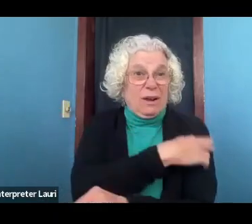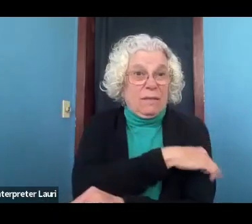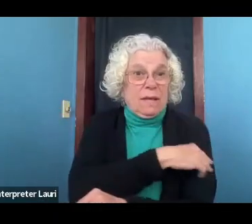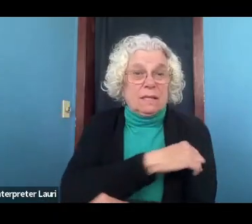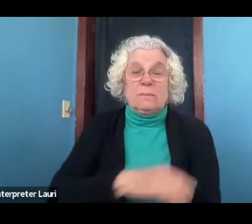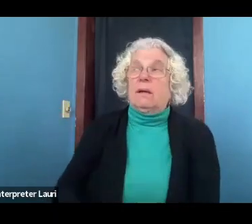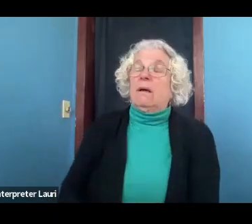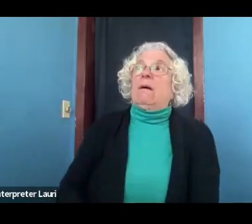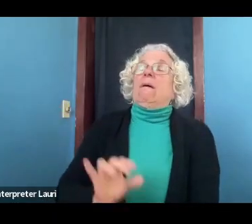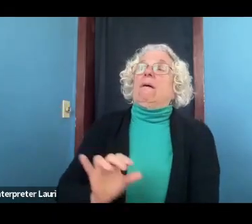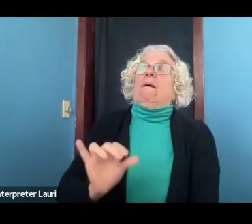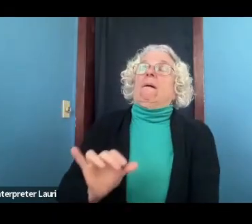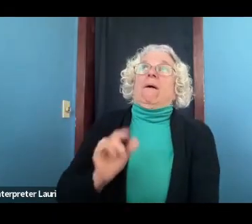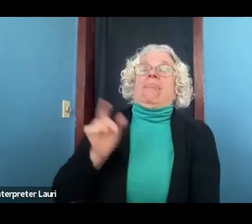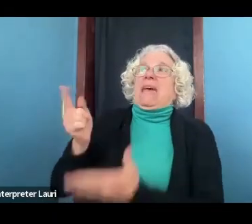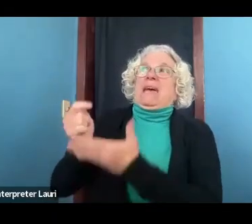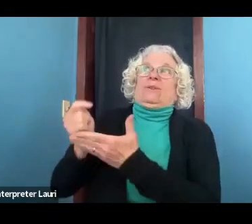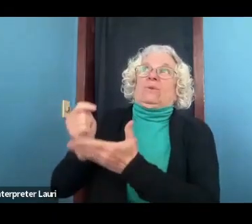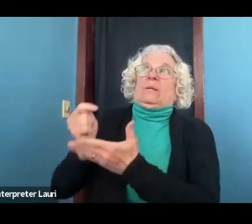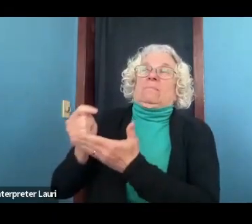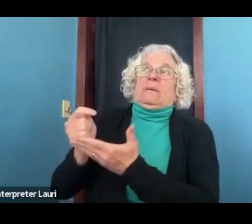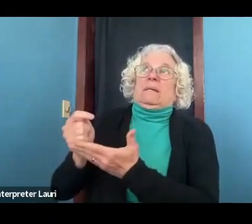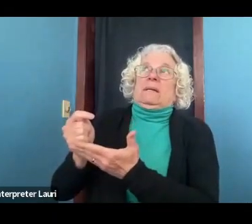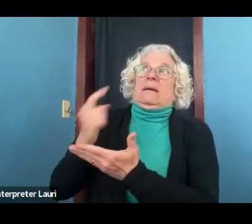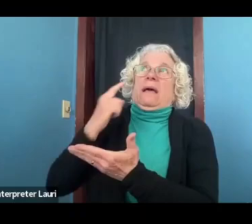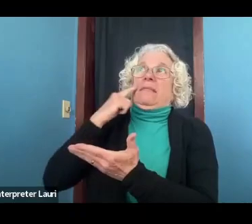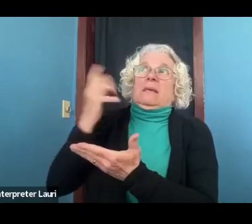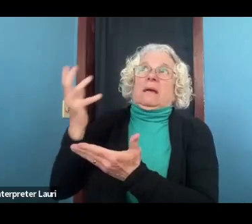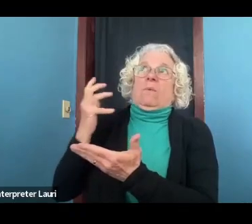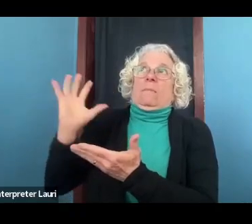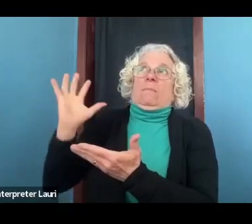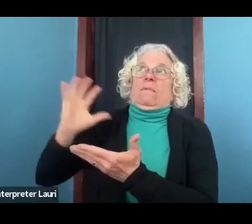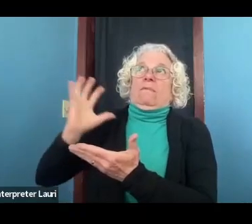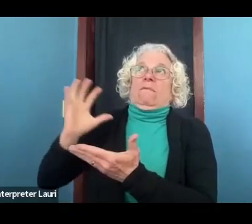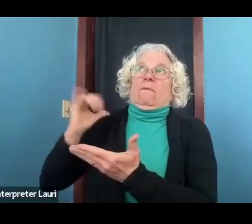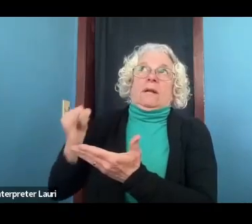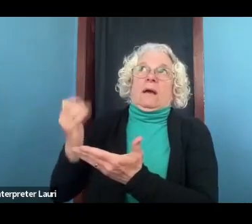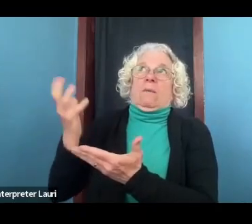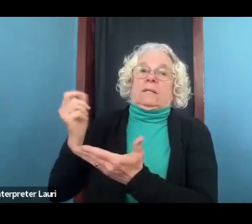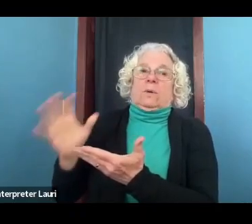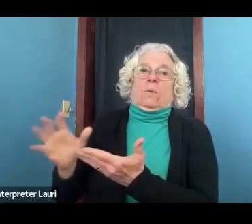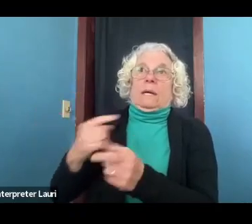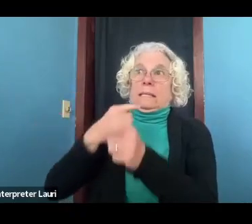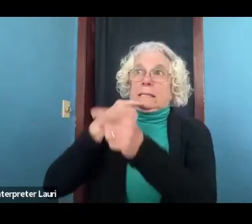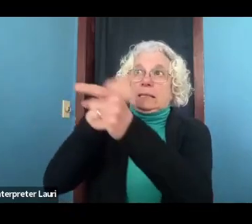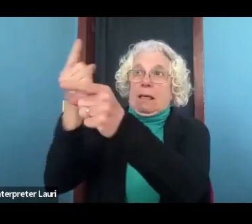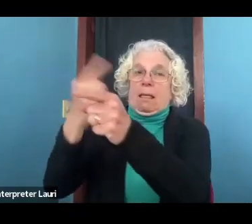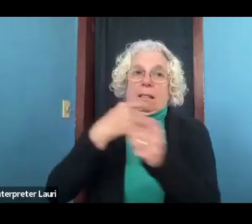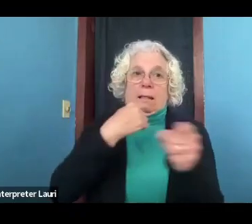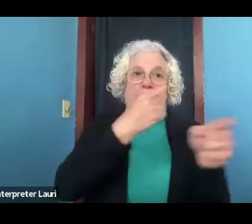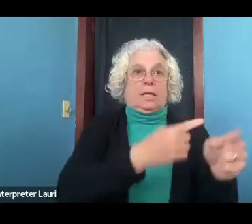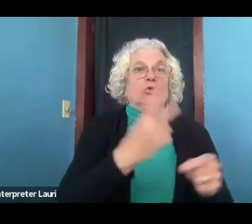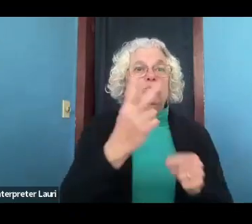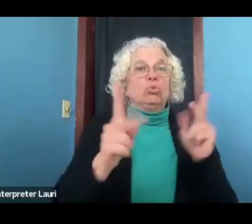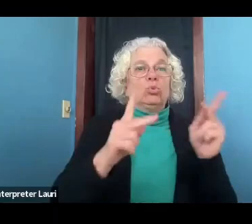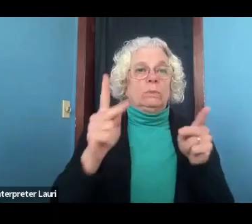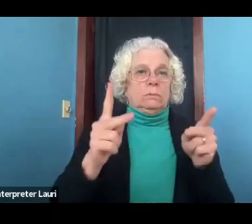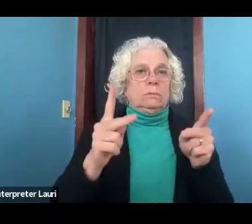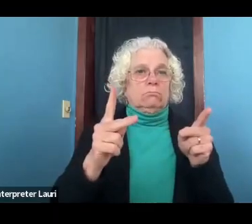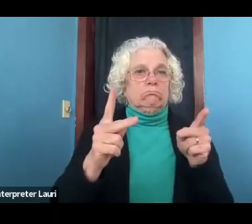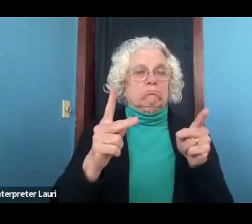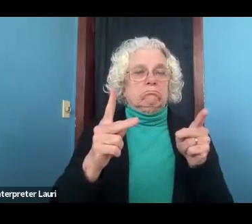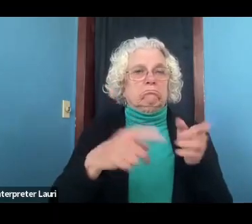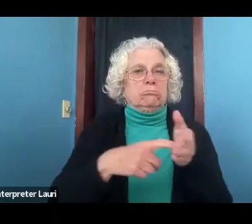mind about a certain treatment, you can tell 2 people, and they'll follow your verbal